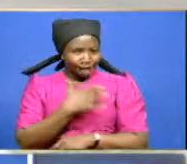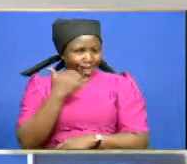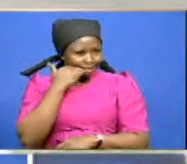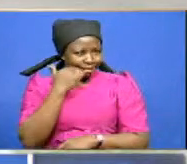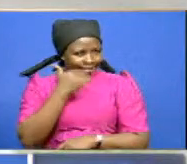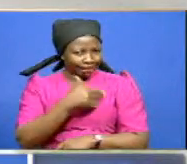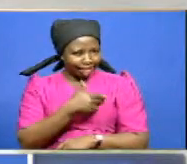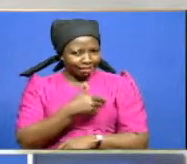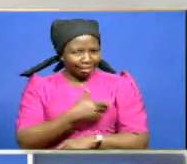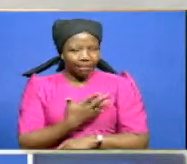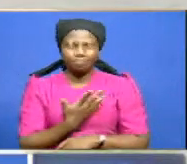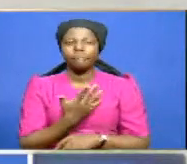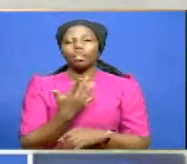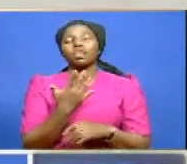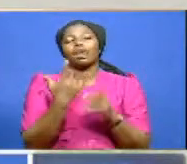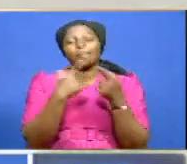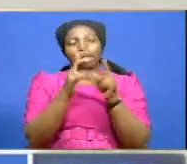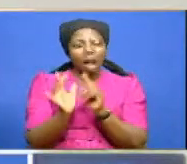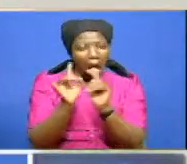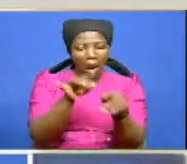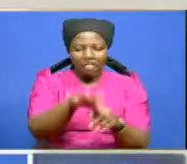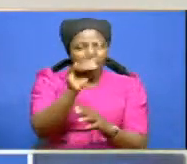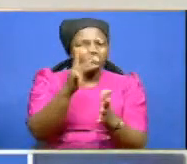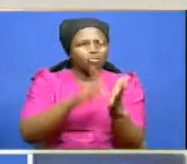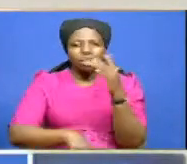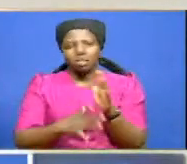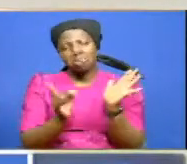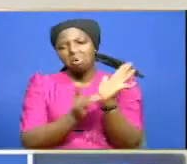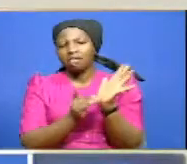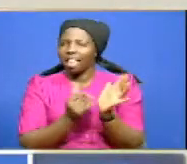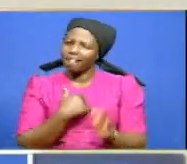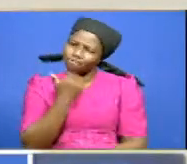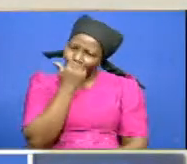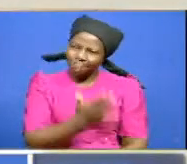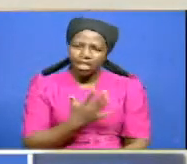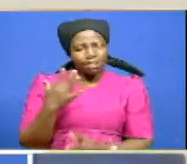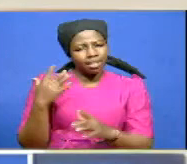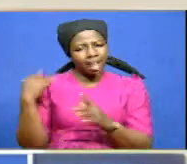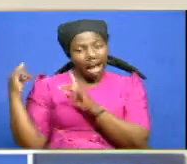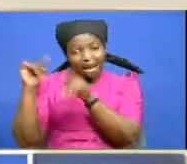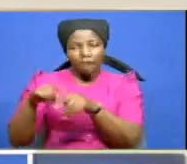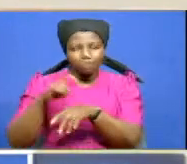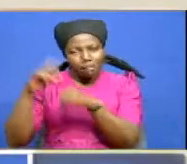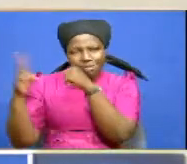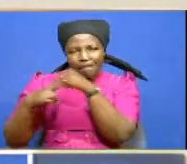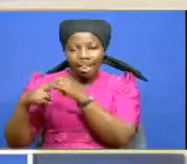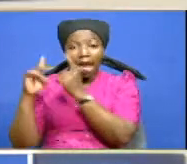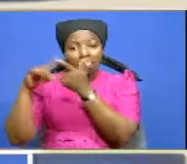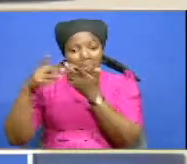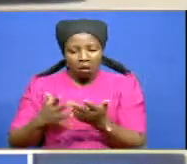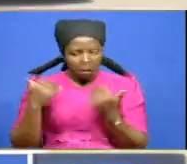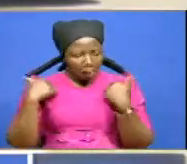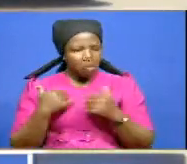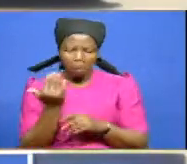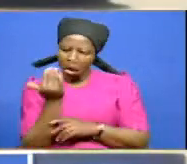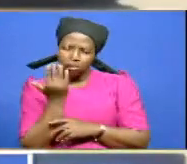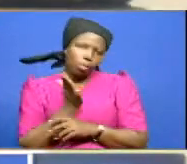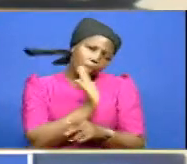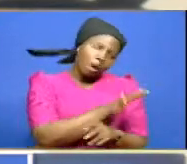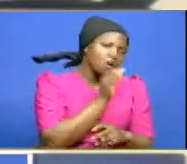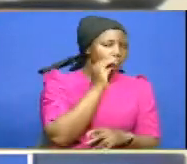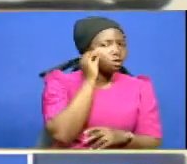na nimekuta hakuna daktari. Nimefika hapa saa 1 mpaka saa hii ndio ninaambiwa nirudi nyumbani juu